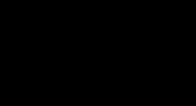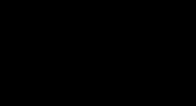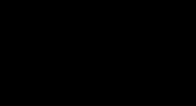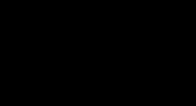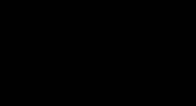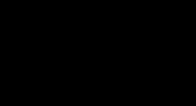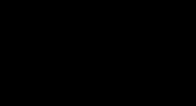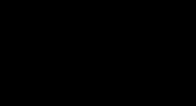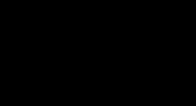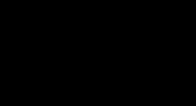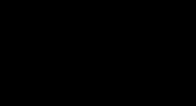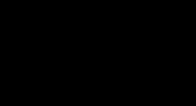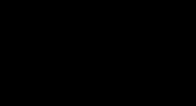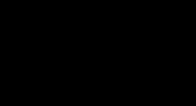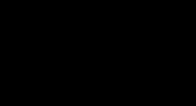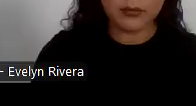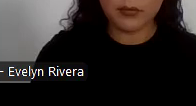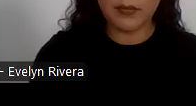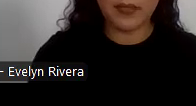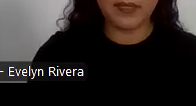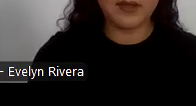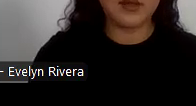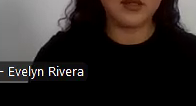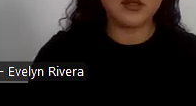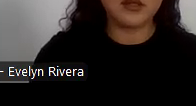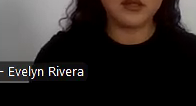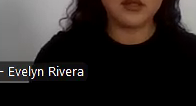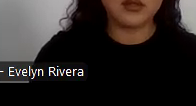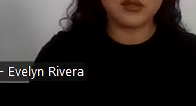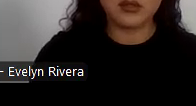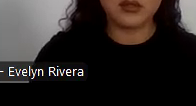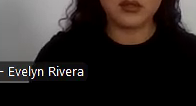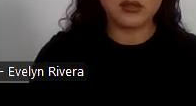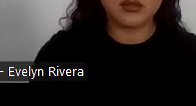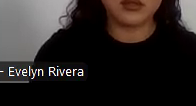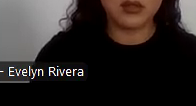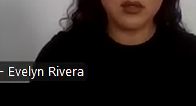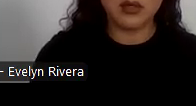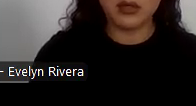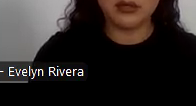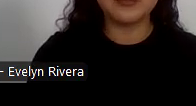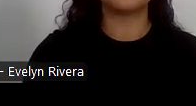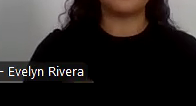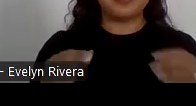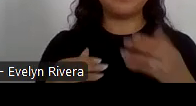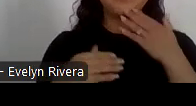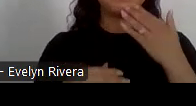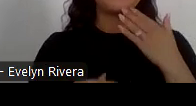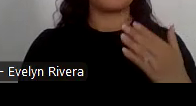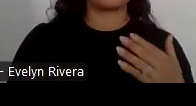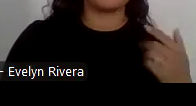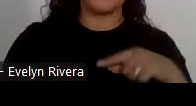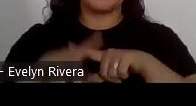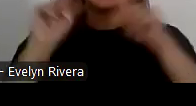better support communities and service systems. And this is where reaching out to groups such as yours will make such a difference, because we don't